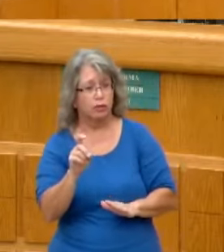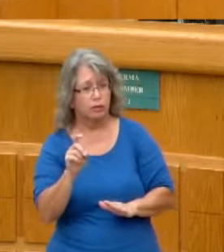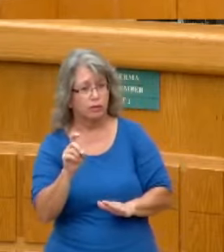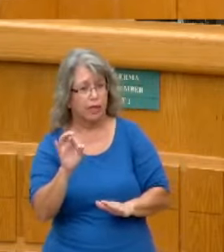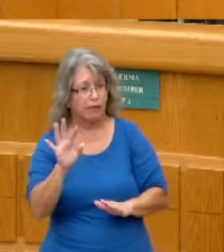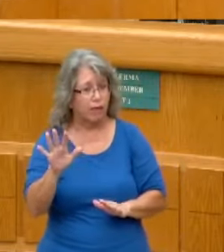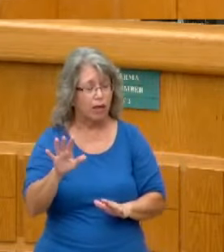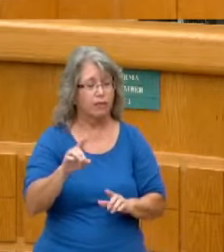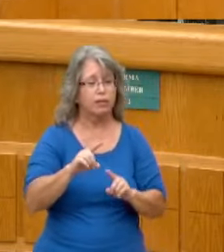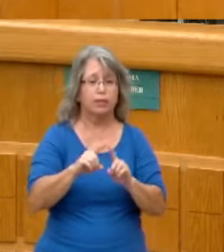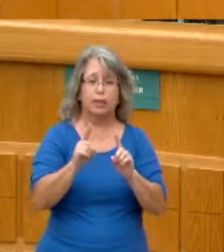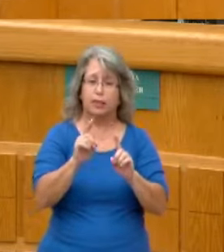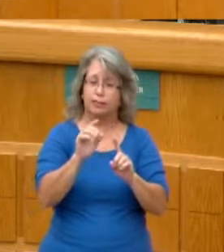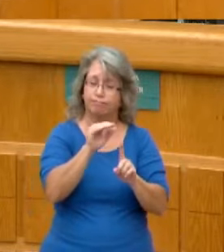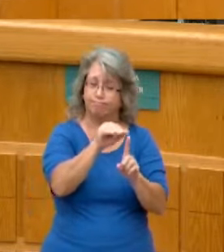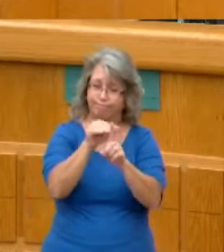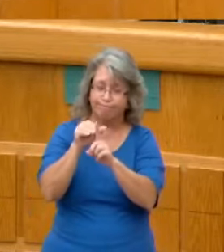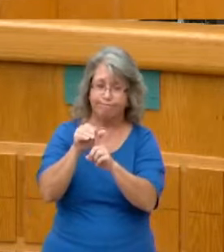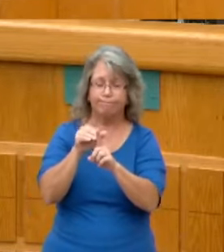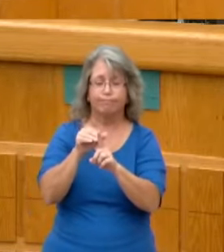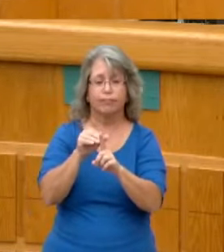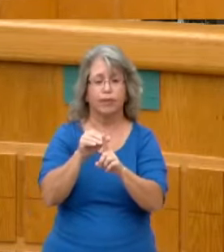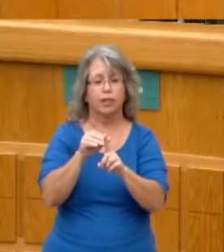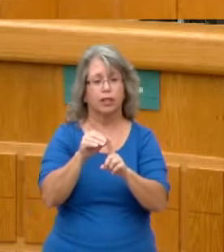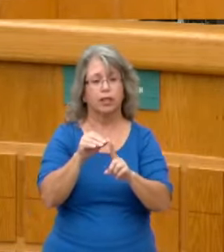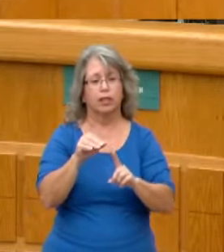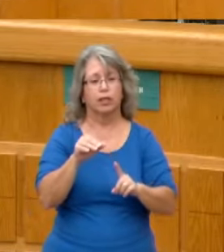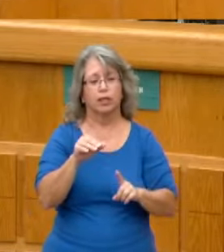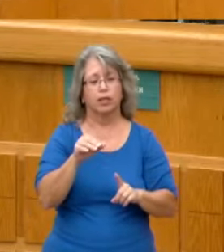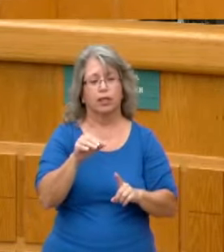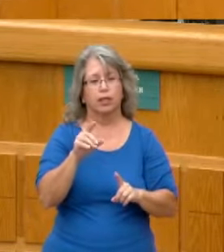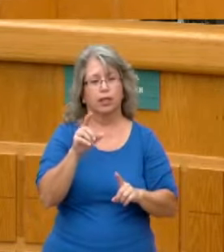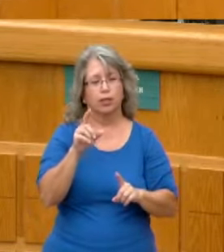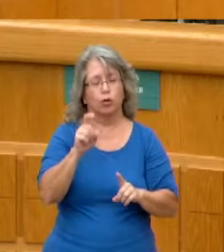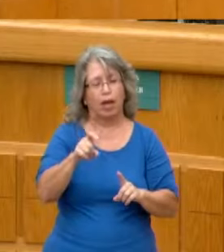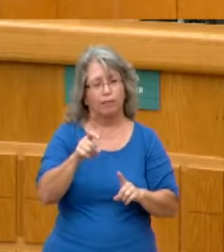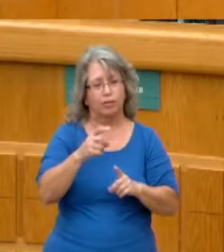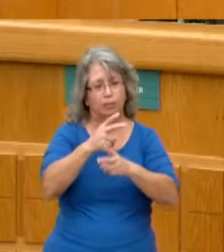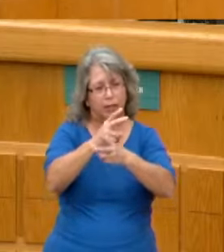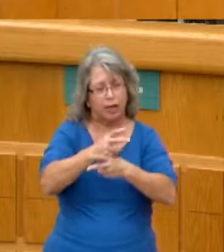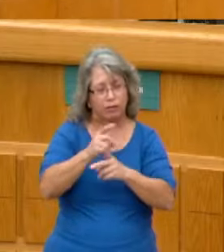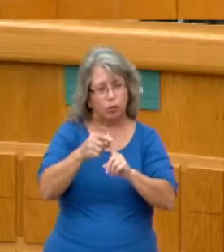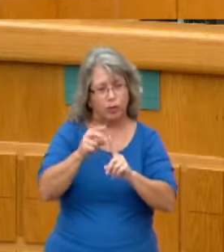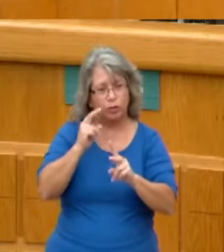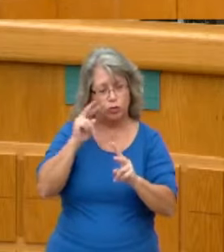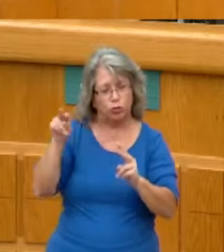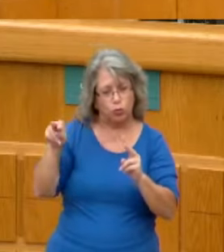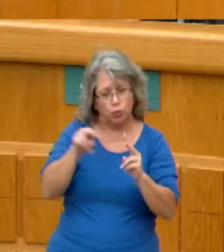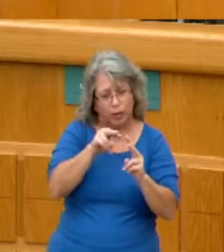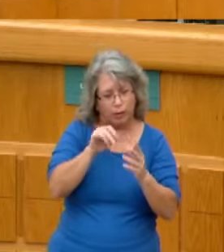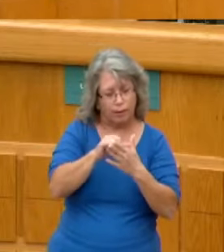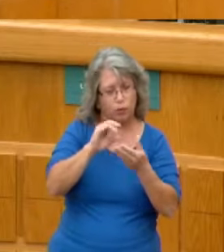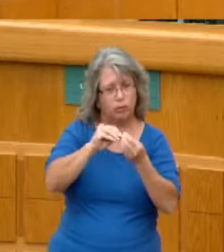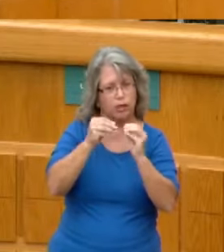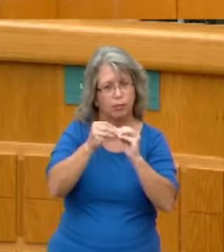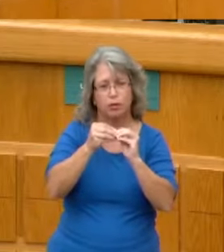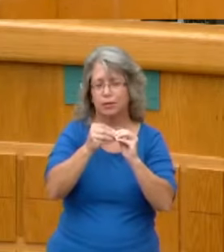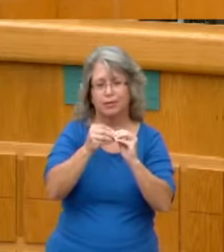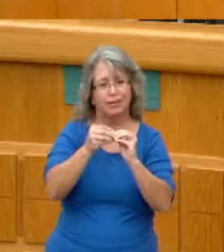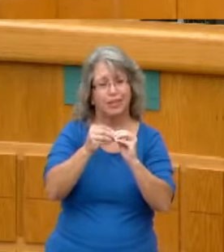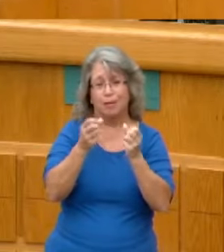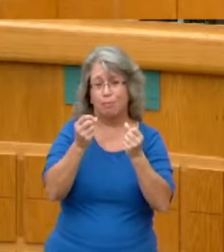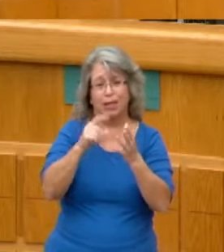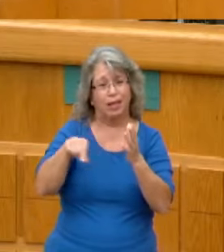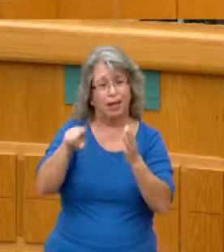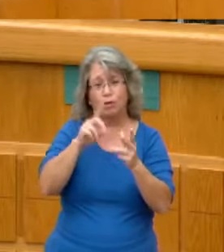remind people that you have to be very careful when you look at these numbers, because very few of these individuals will get discharged